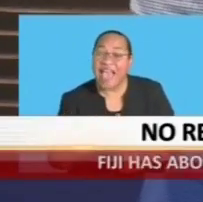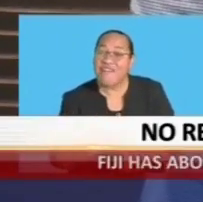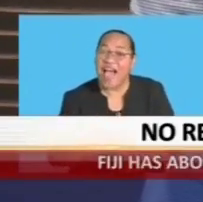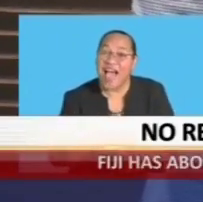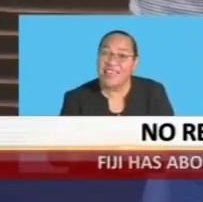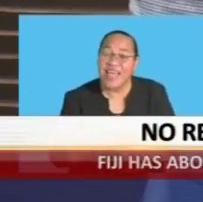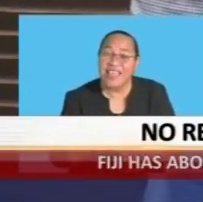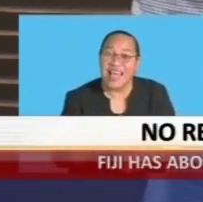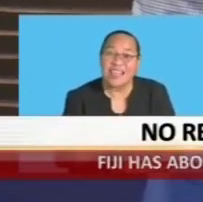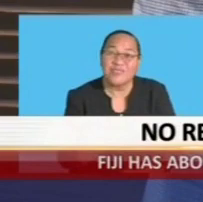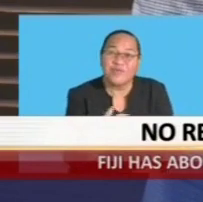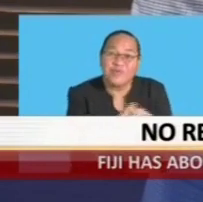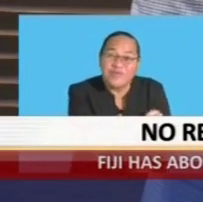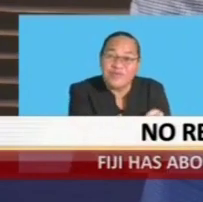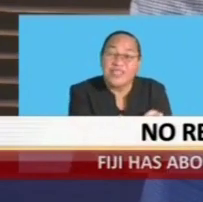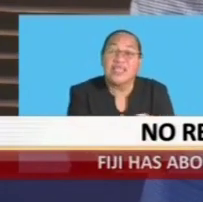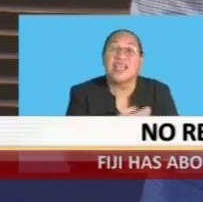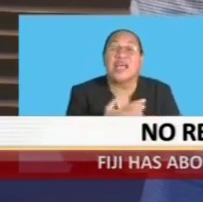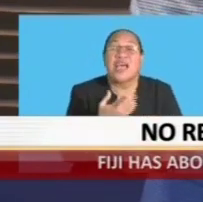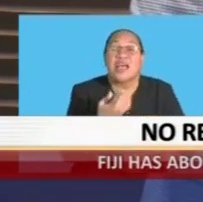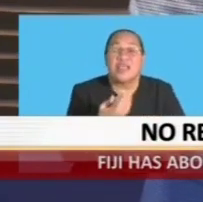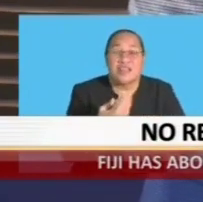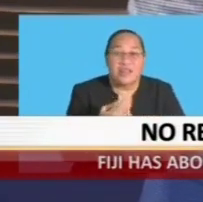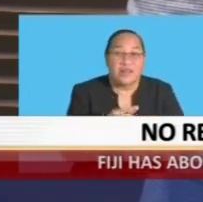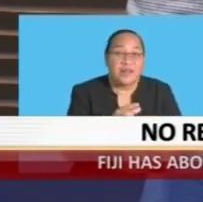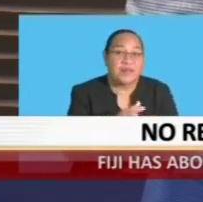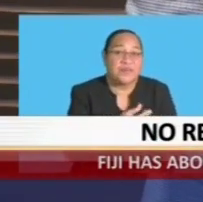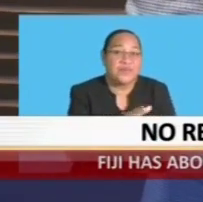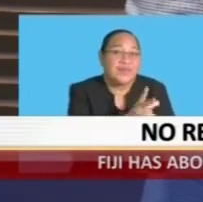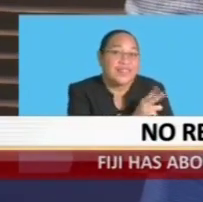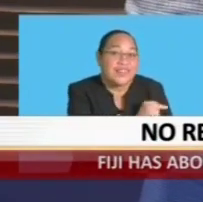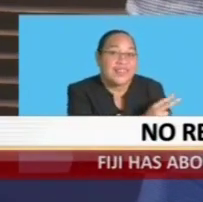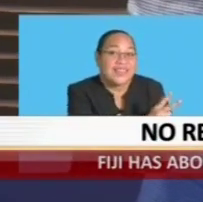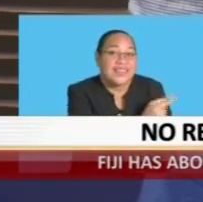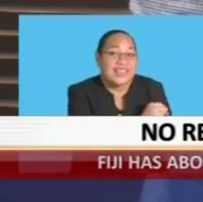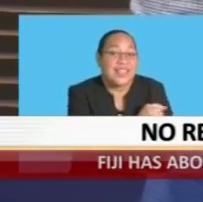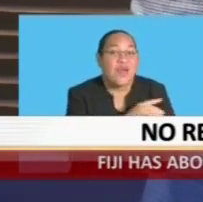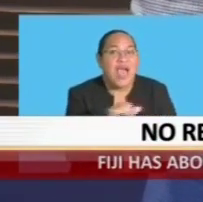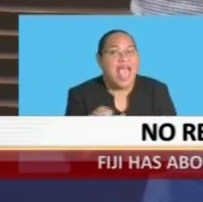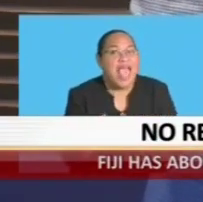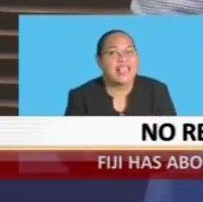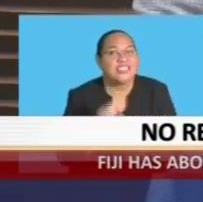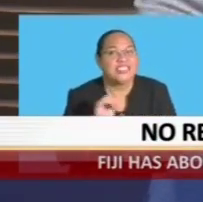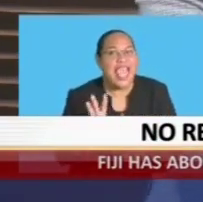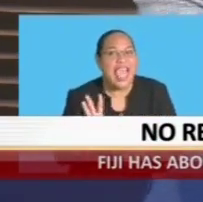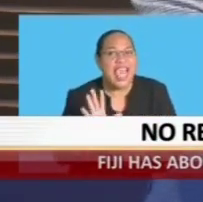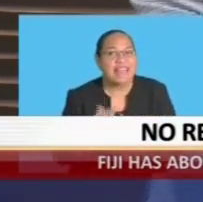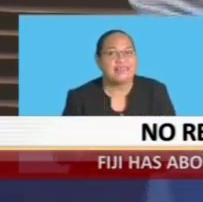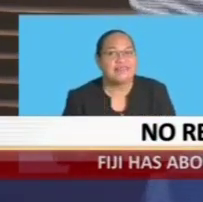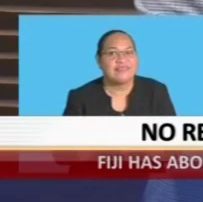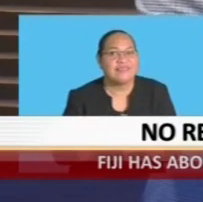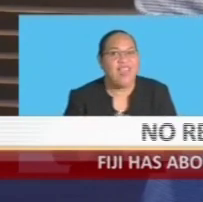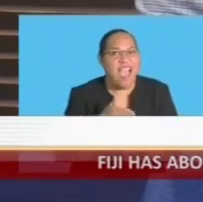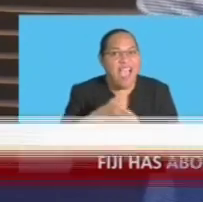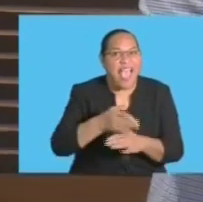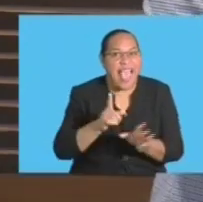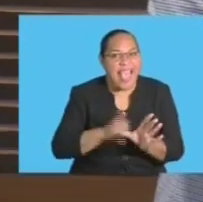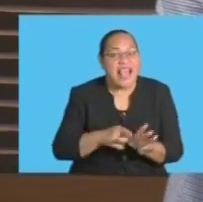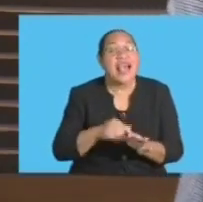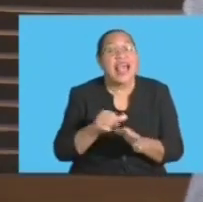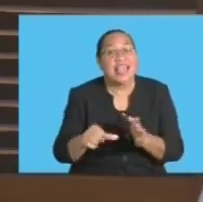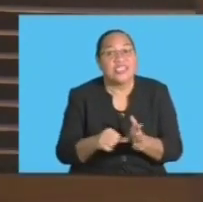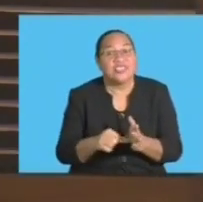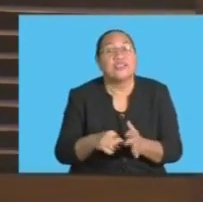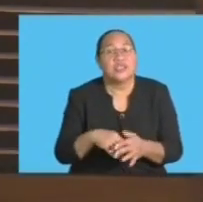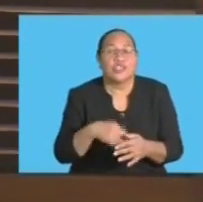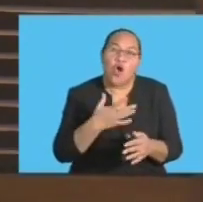supplementary immunization that happens to our children who are beyond 10 years age. So, in essence, this gives us more than 96